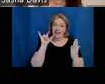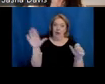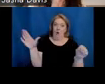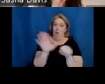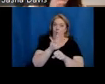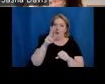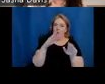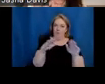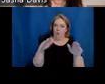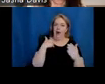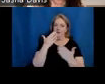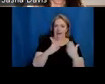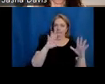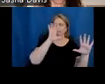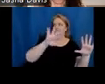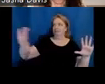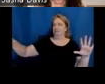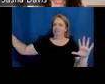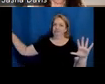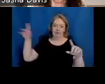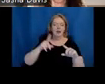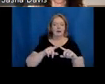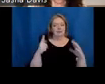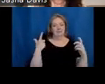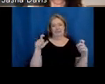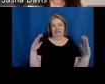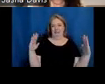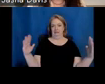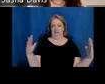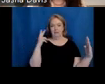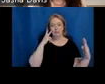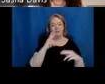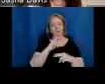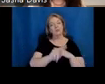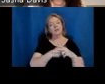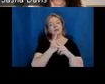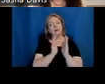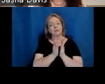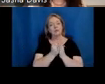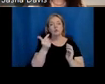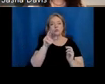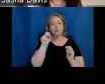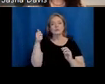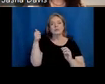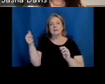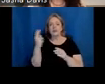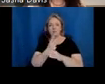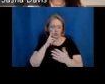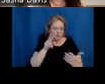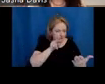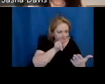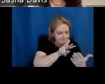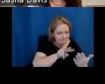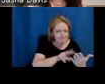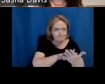floor. And this is very helpful for seeing the books that Gross was referring to. And we also welcome scholars